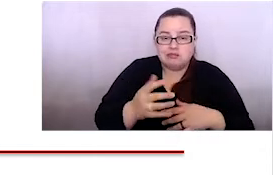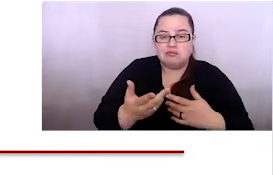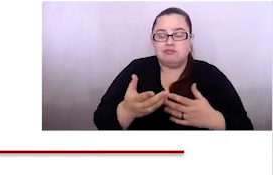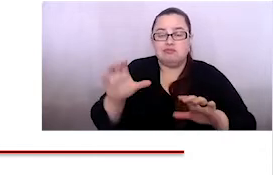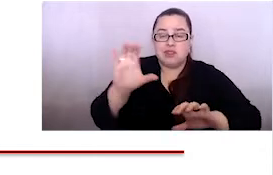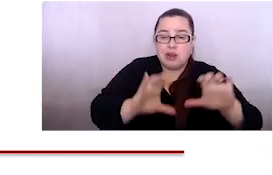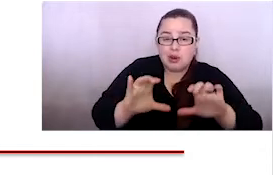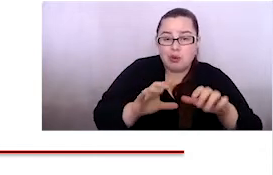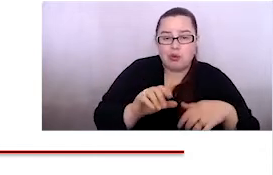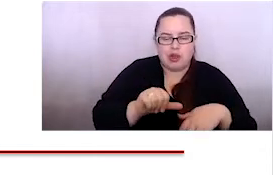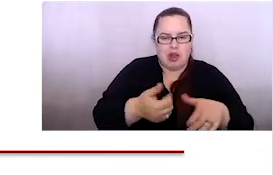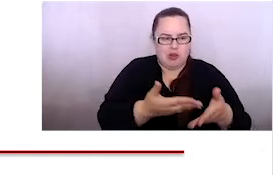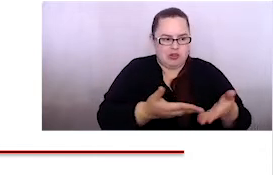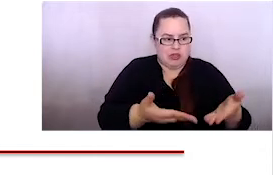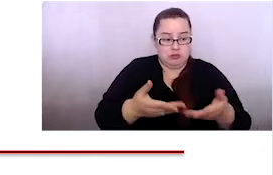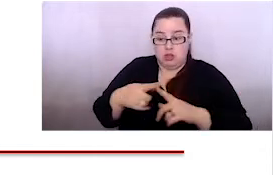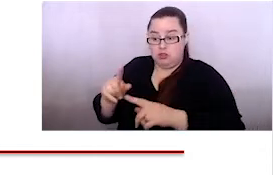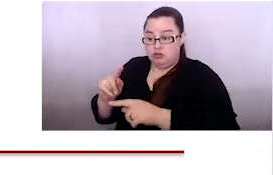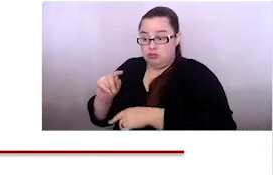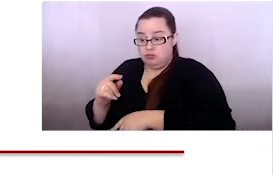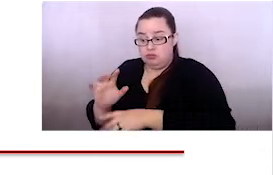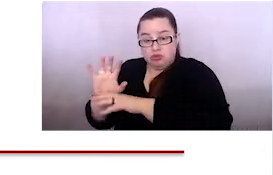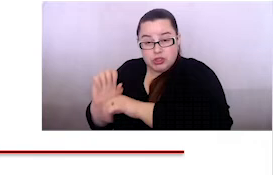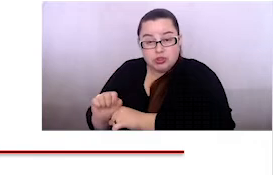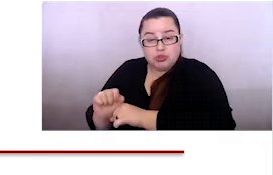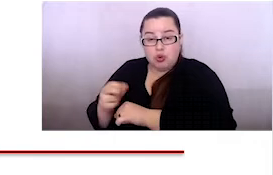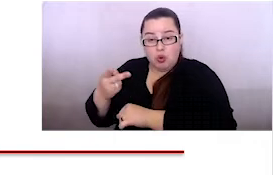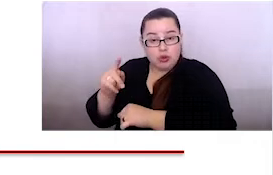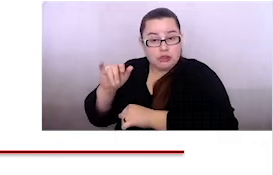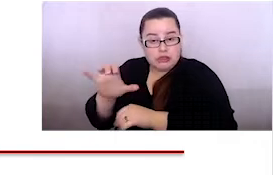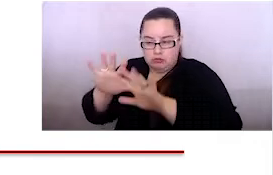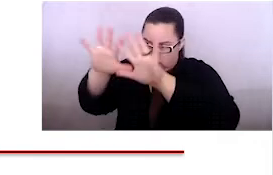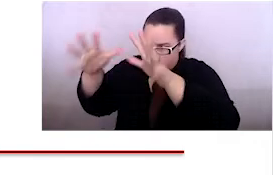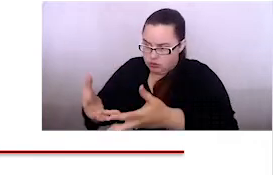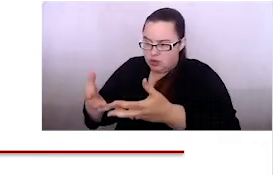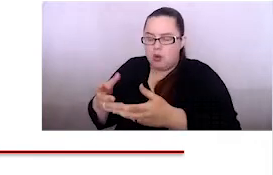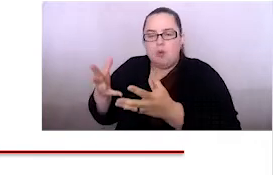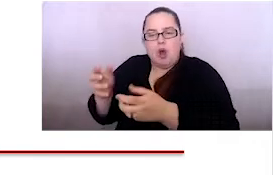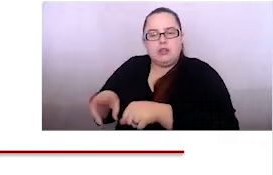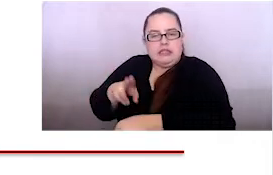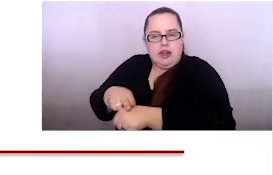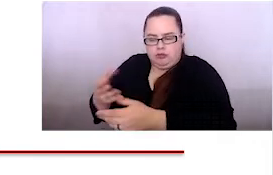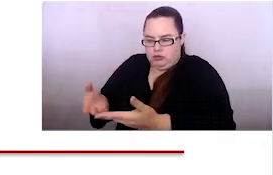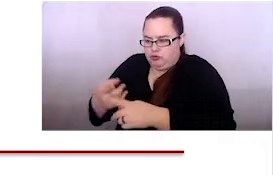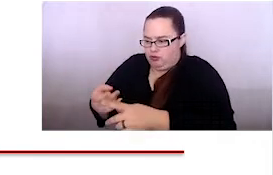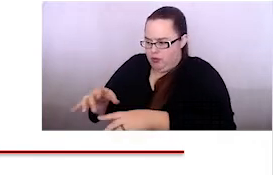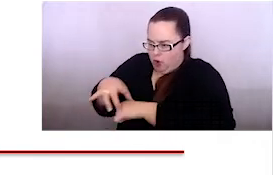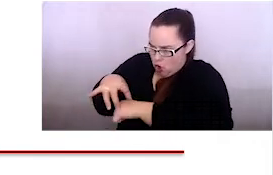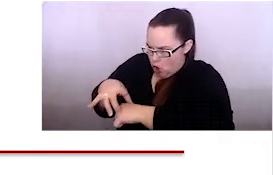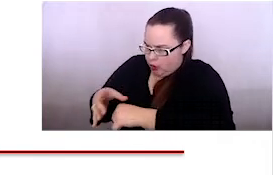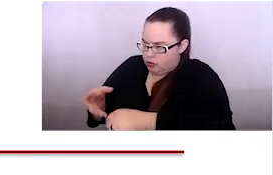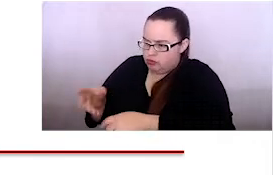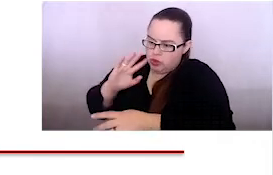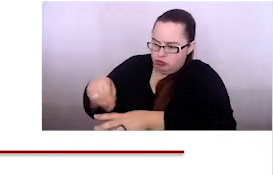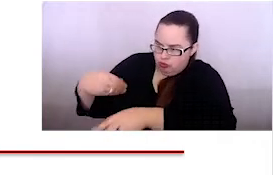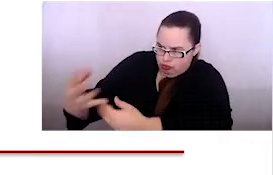chemicals and other substances, whereas the traditional holistic practices again focus on natural resources from the earth. Next, I want to